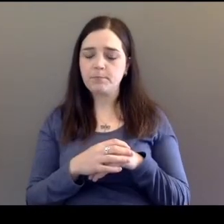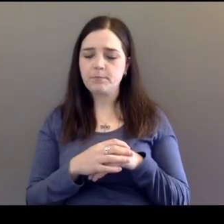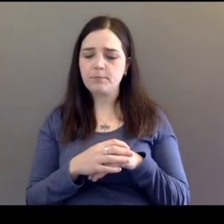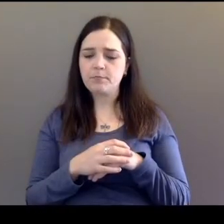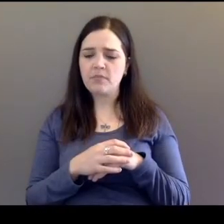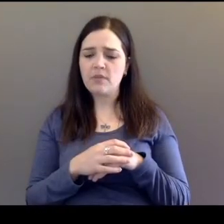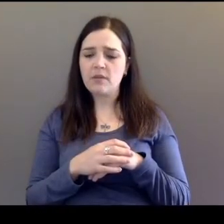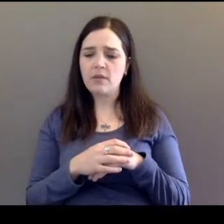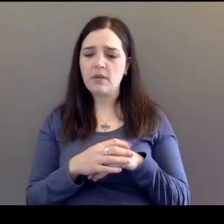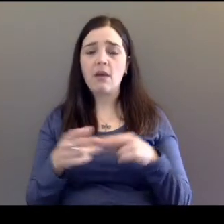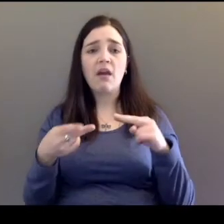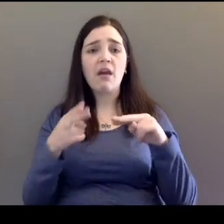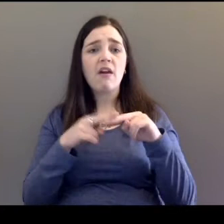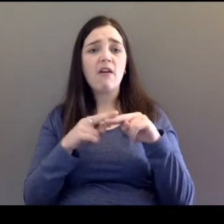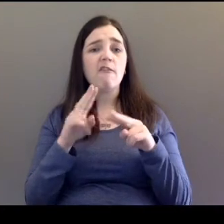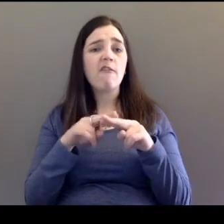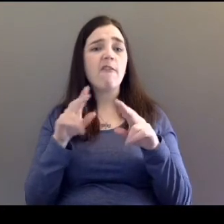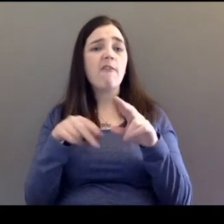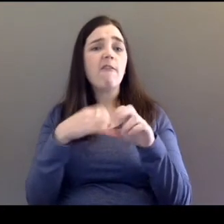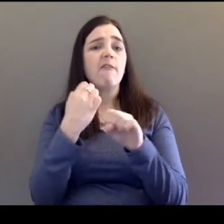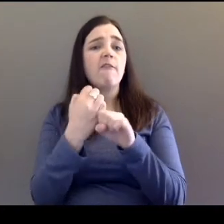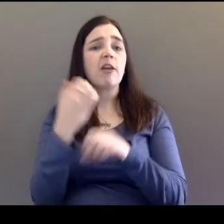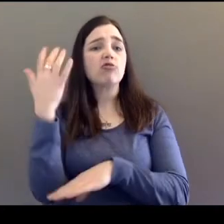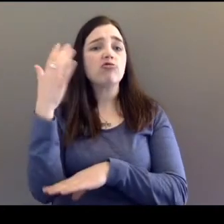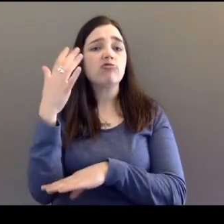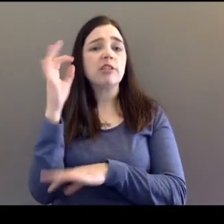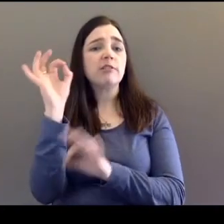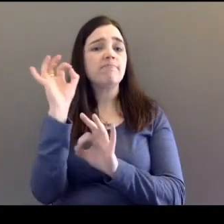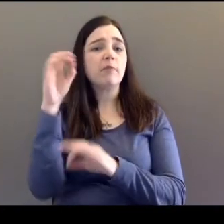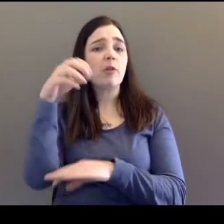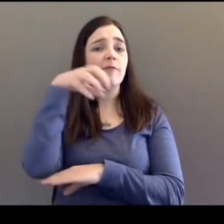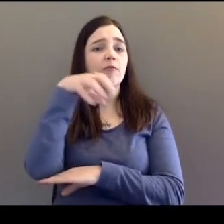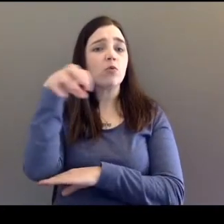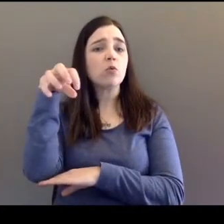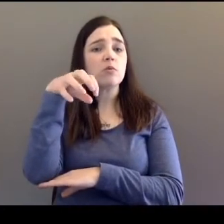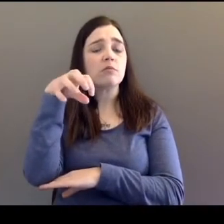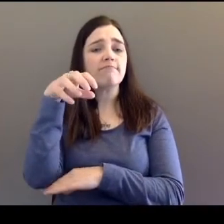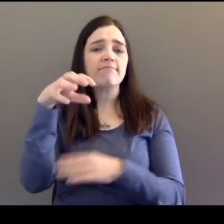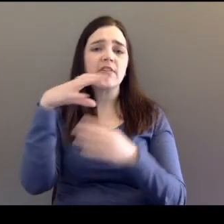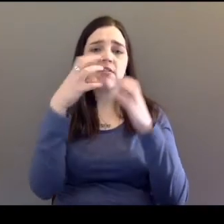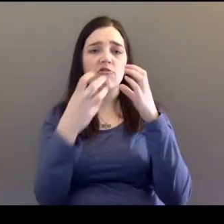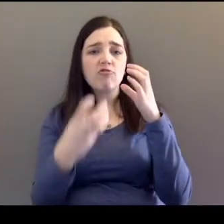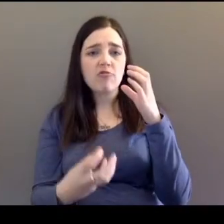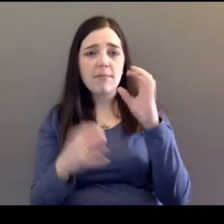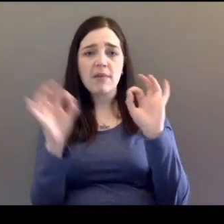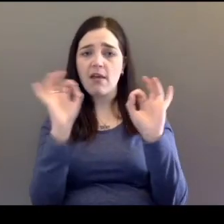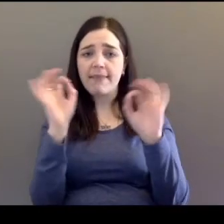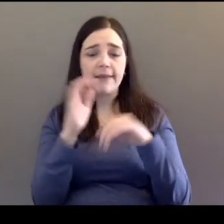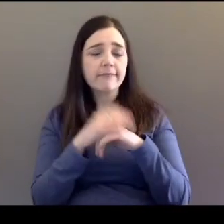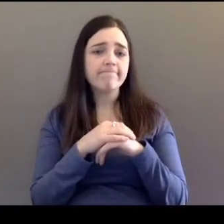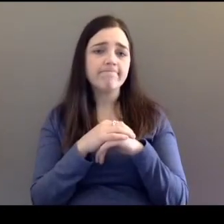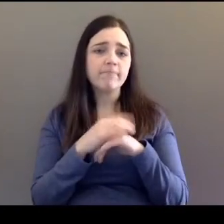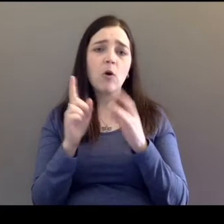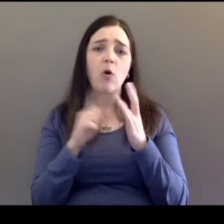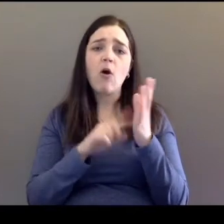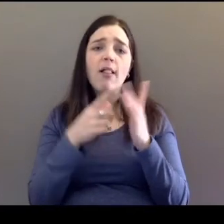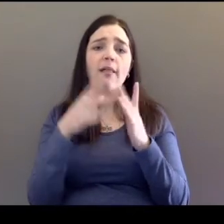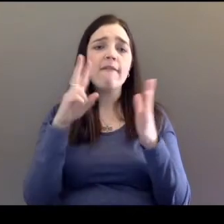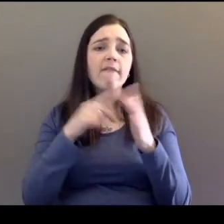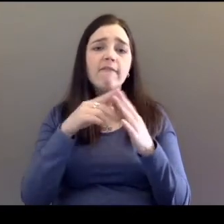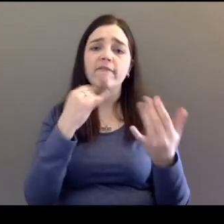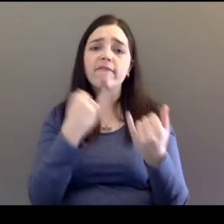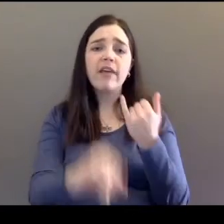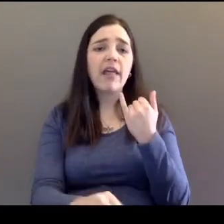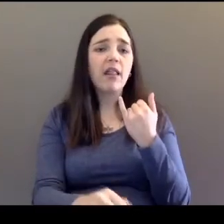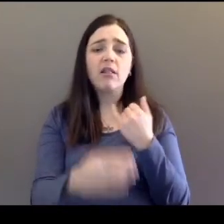even if the fig tree does not bud, and there are no grapes on the vine, even if the olive crop fails and the fields